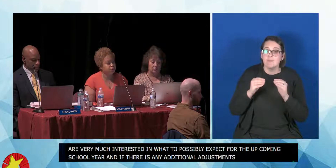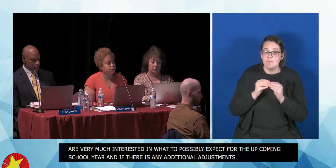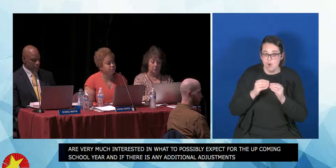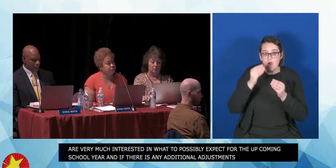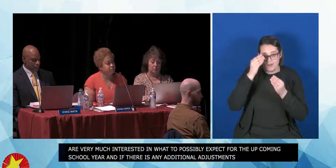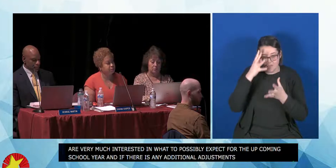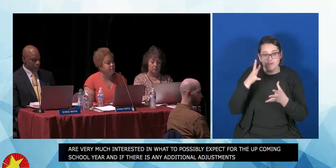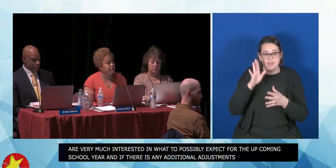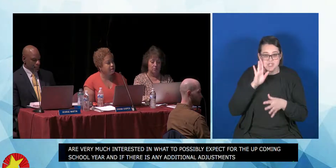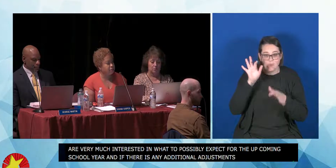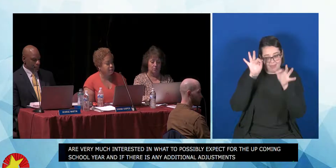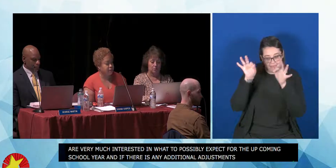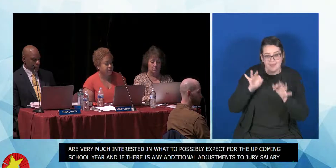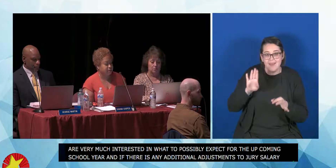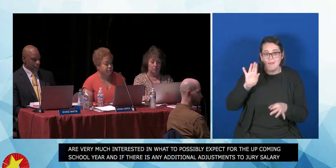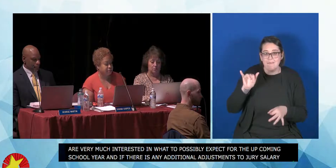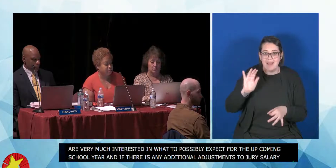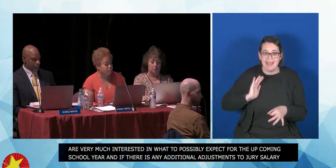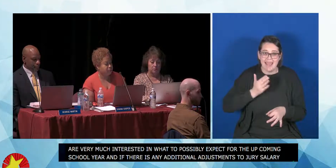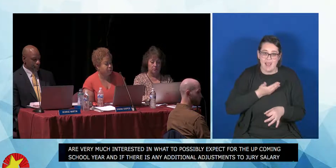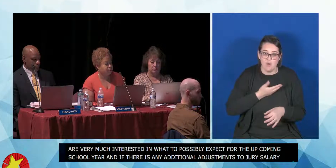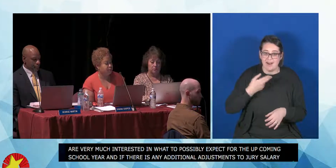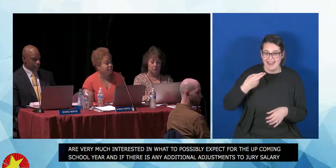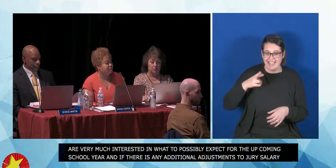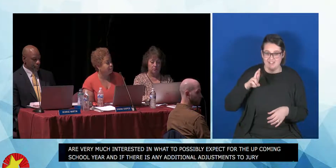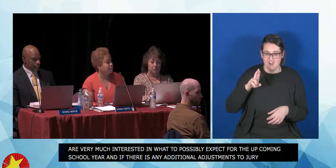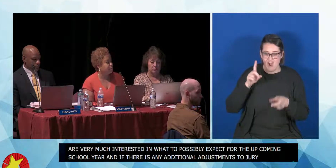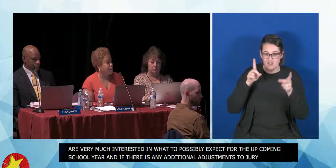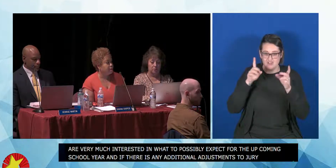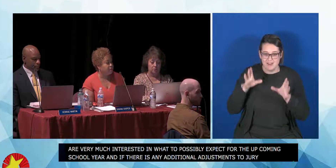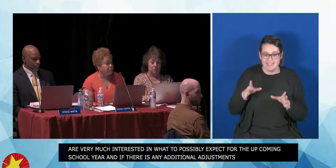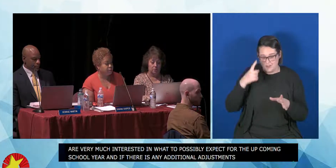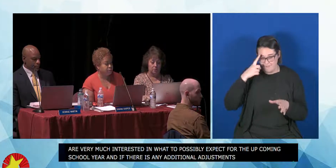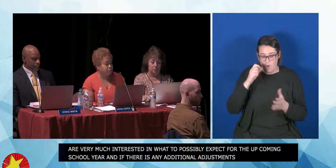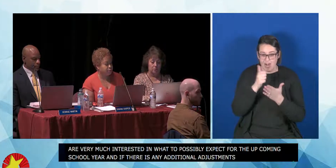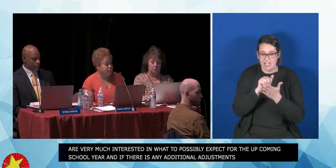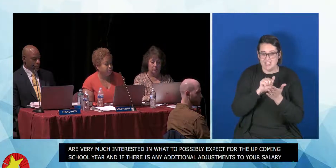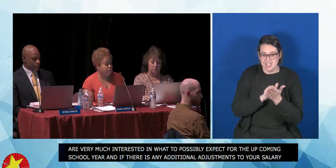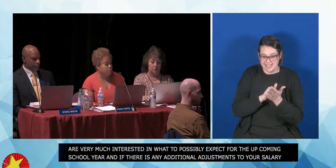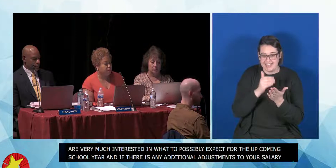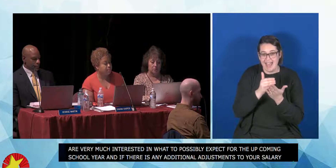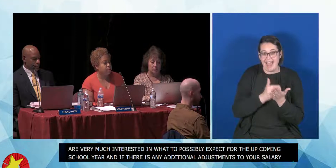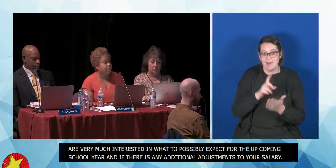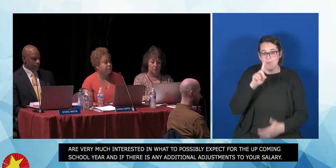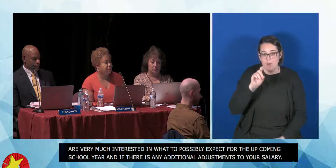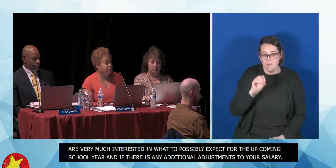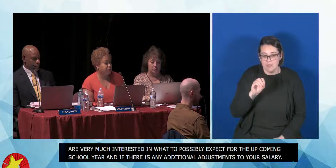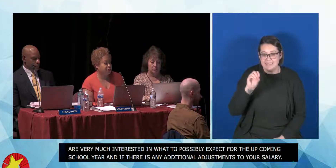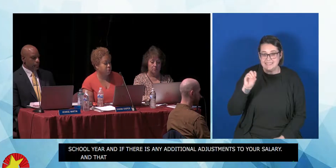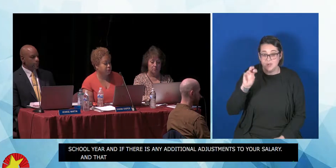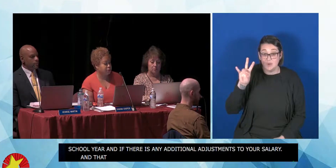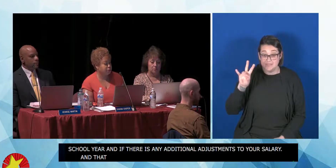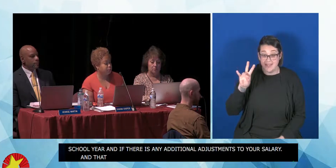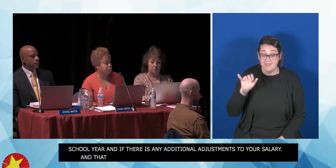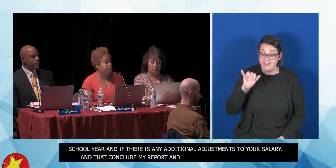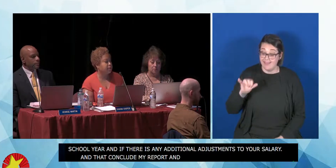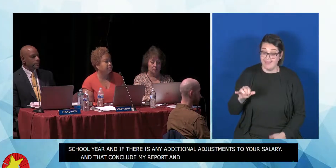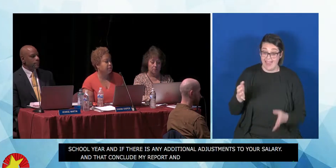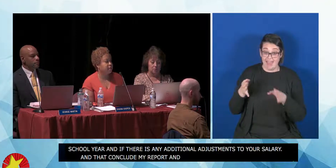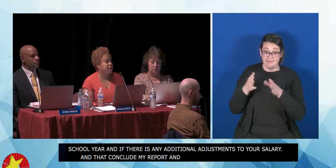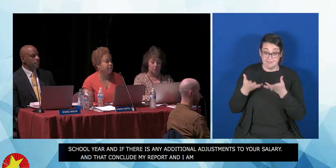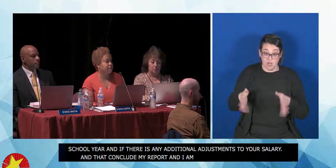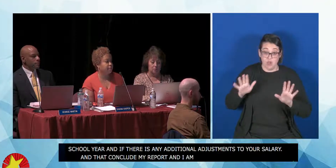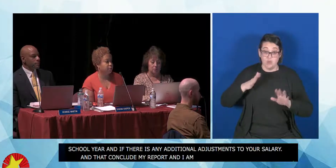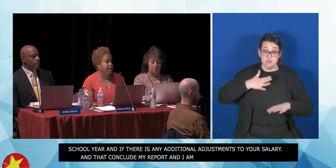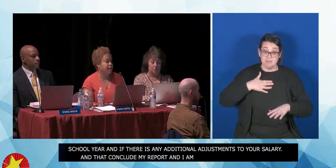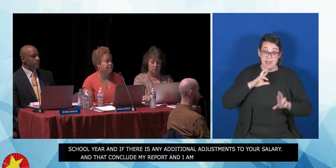Human Resources in Agenda Item 6.07. That concludes my report, and I'm open to answer any questions or respond to